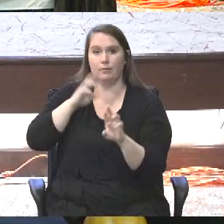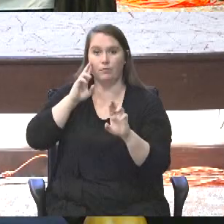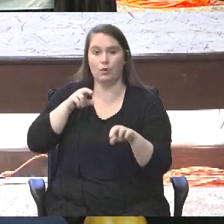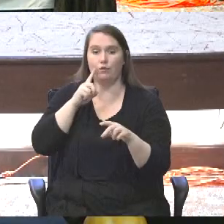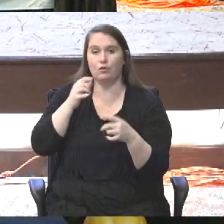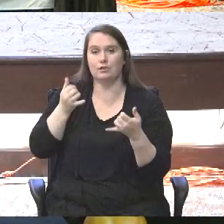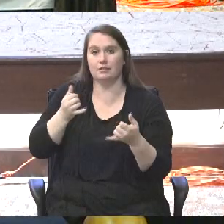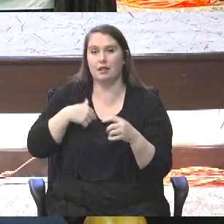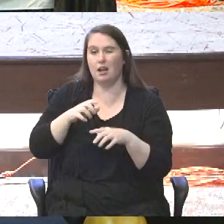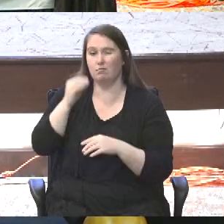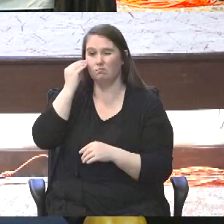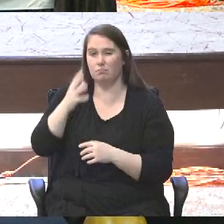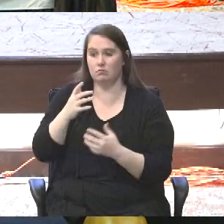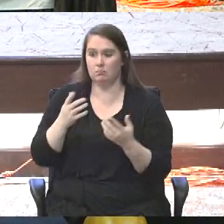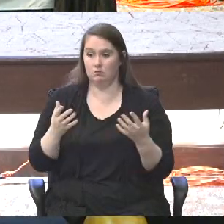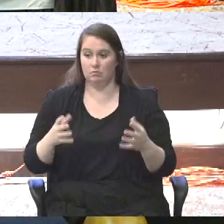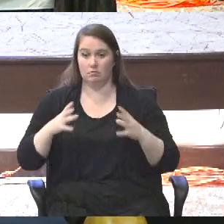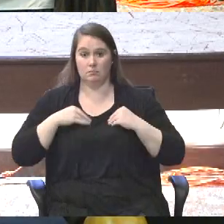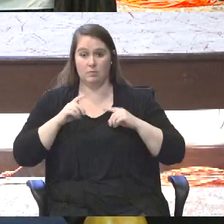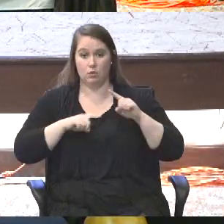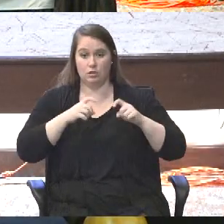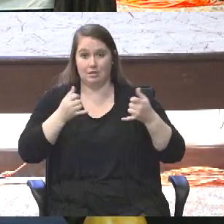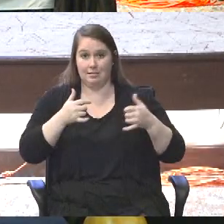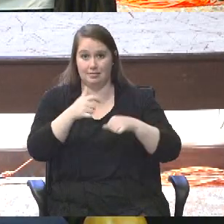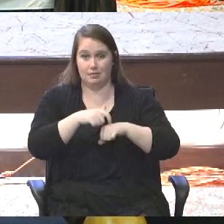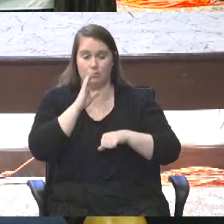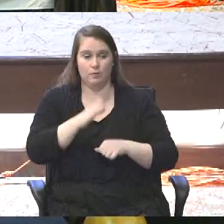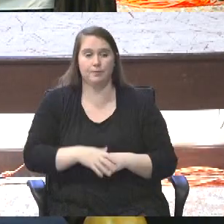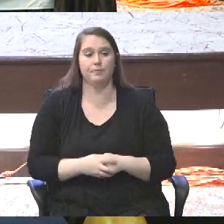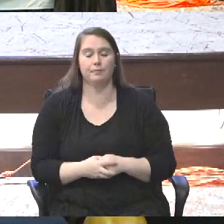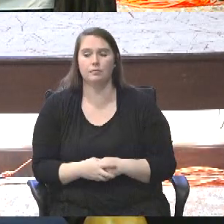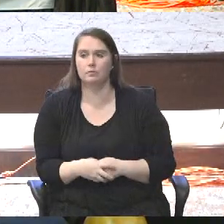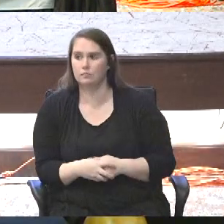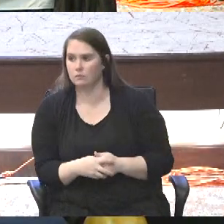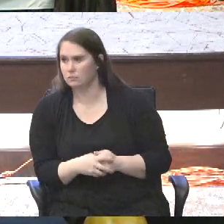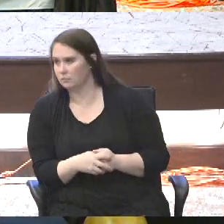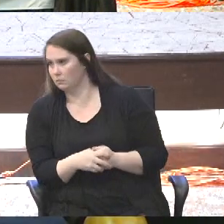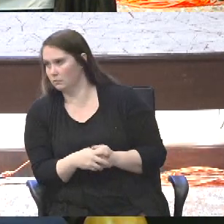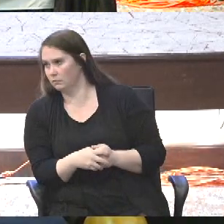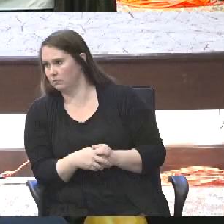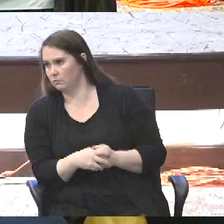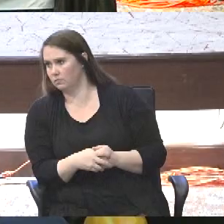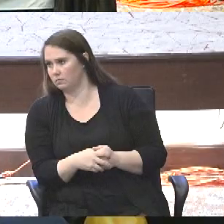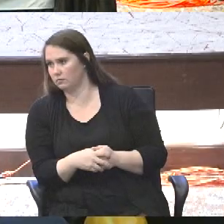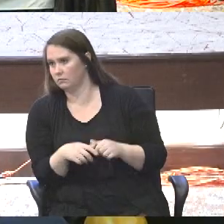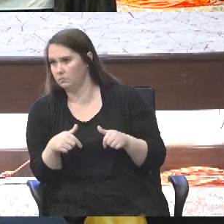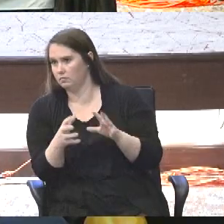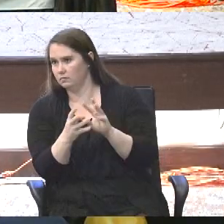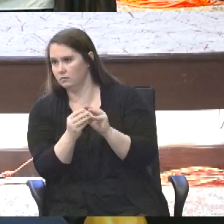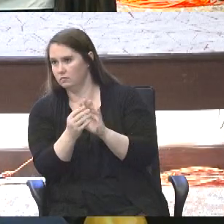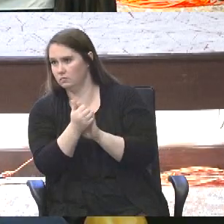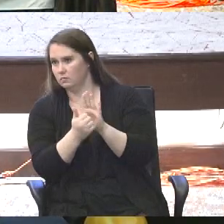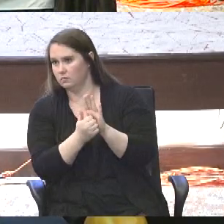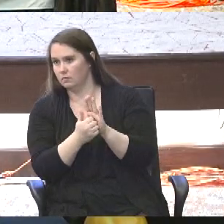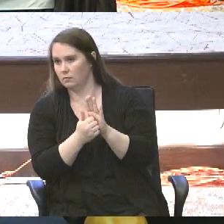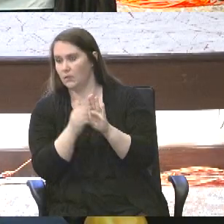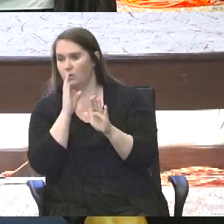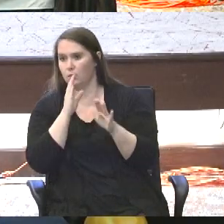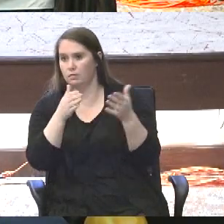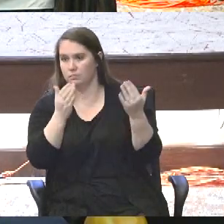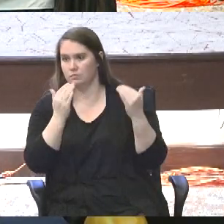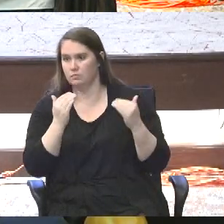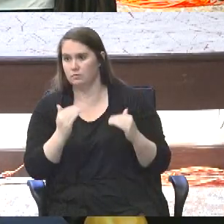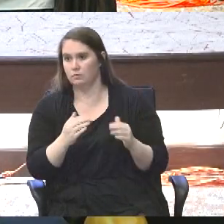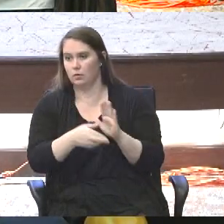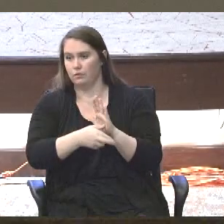questions you might have. Any questions for City Manager Ford on the business session agenda? We'll now move to the review of